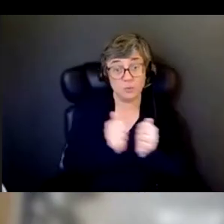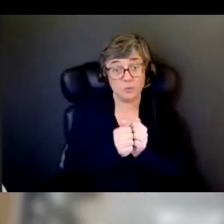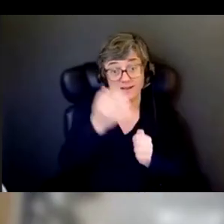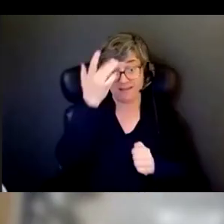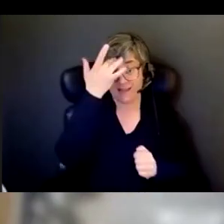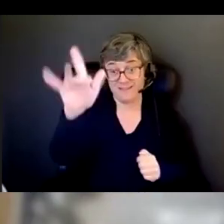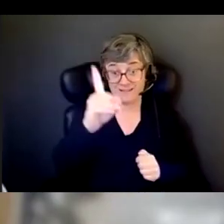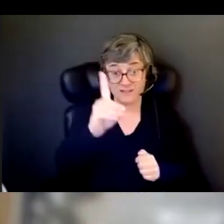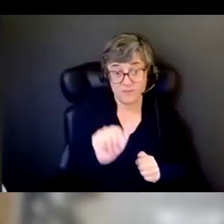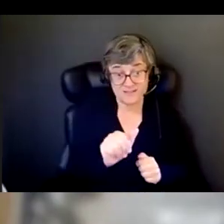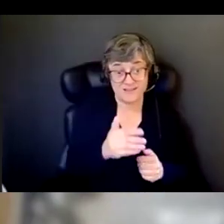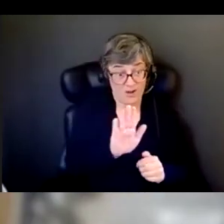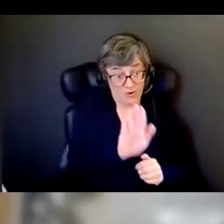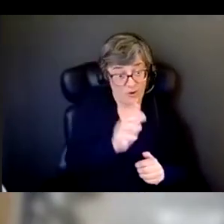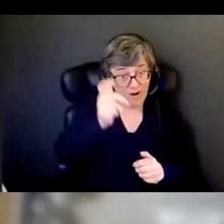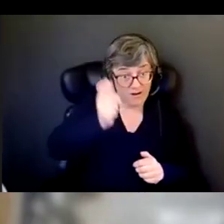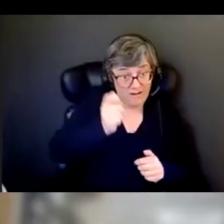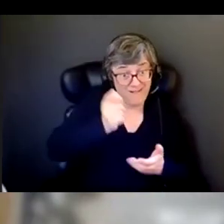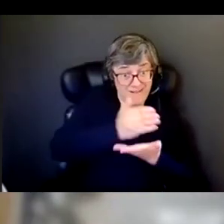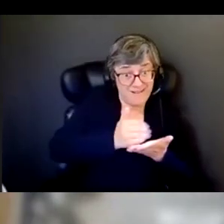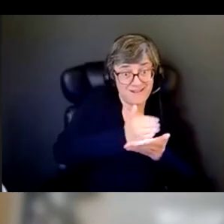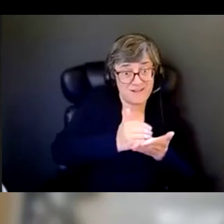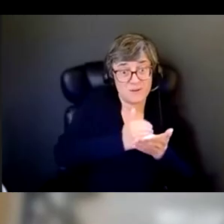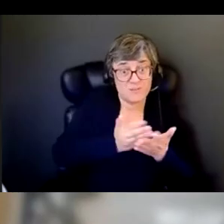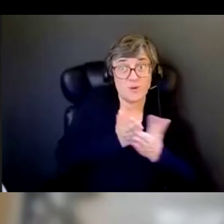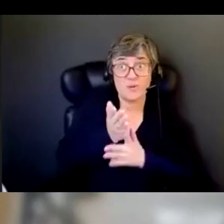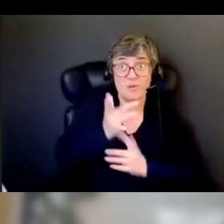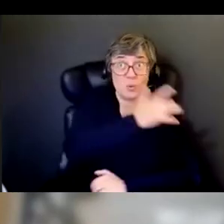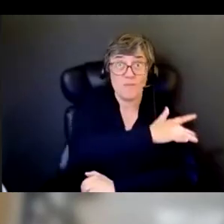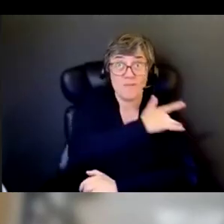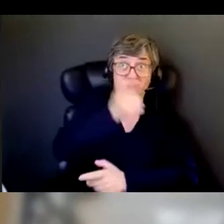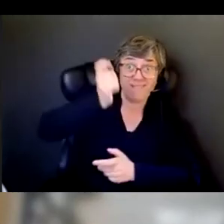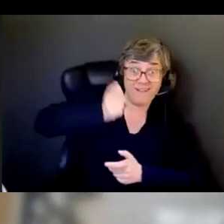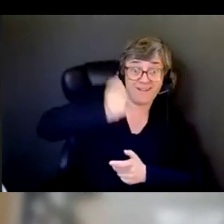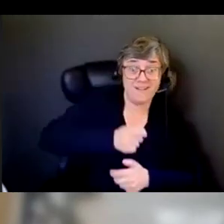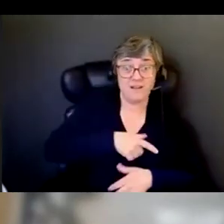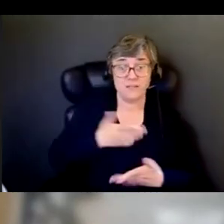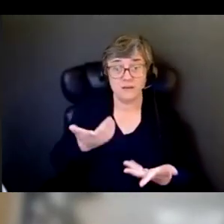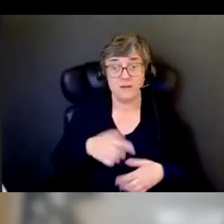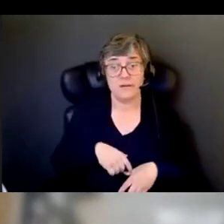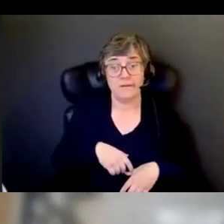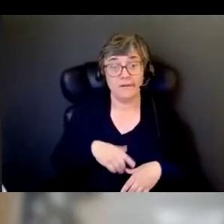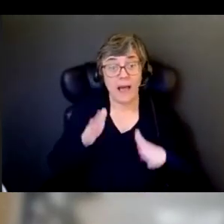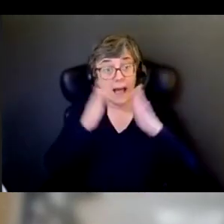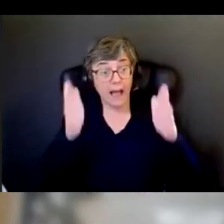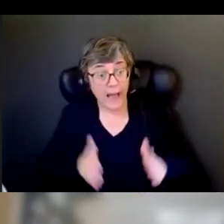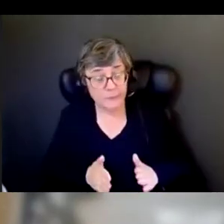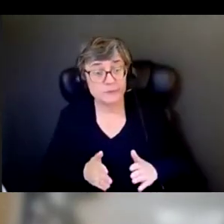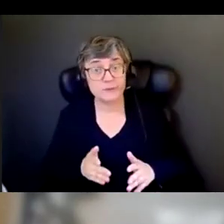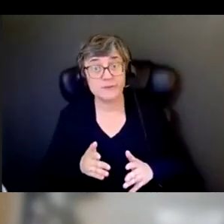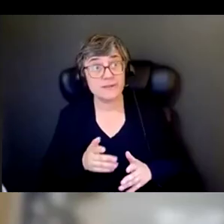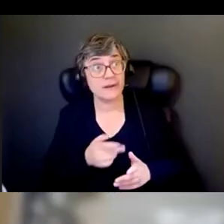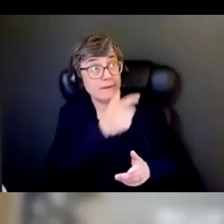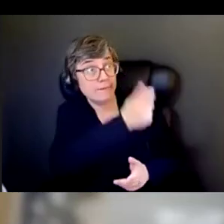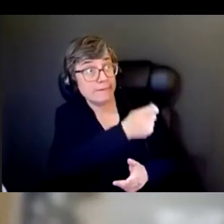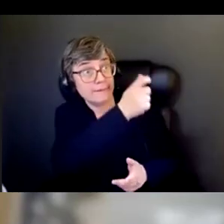authority sits with a guardian appointed by a court. A controlling sibling can step into any one of those streams, and